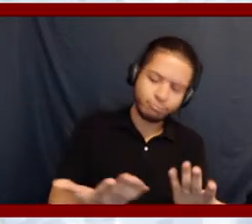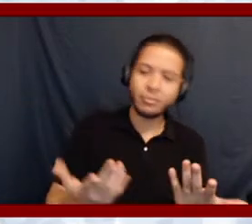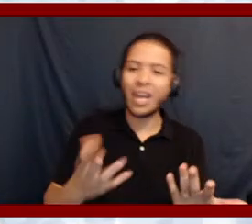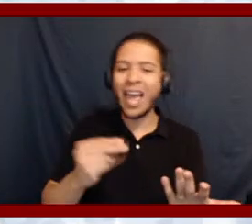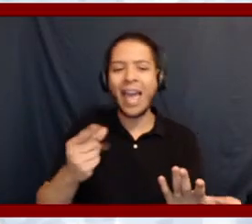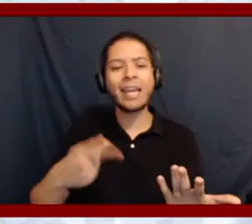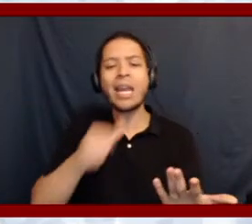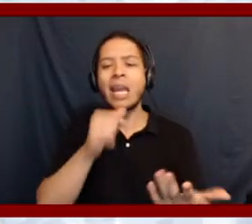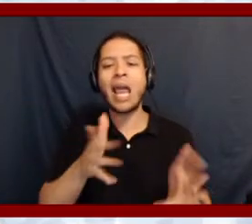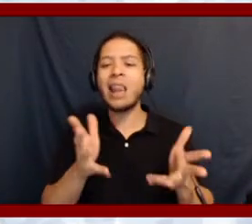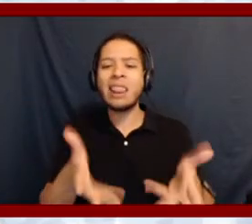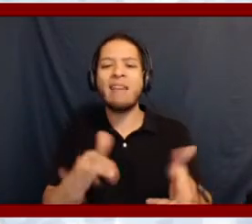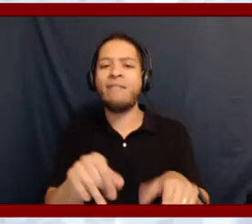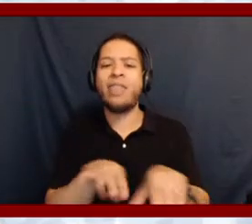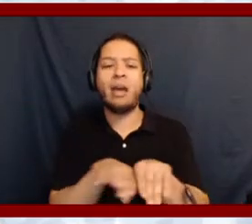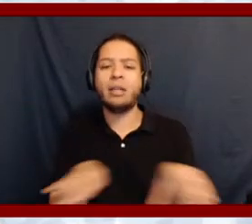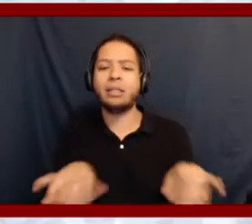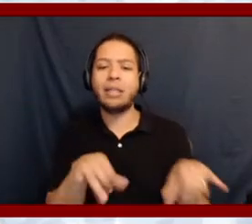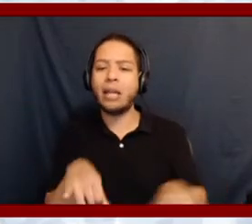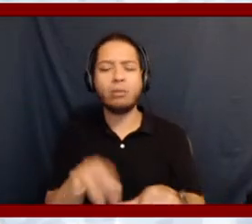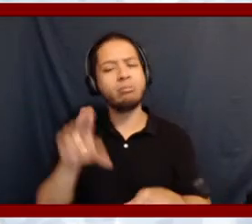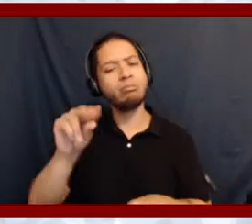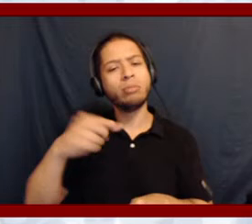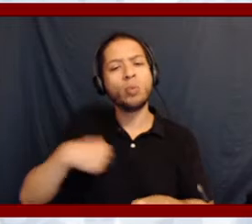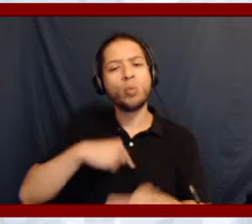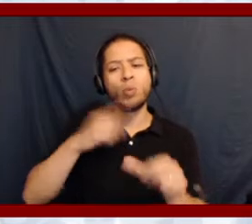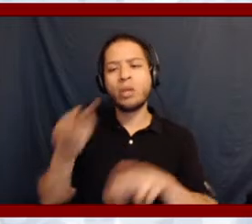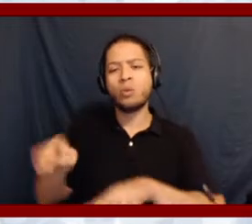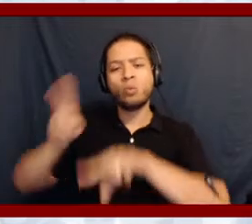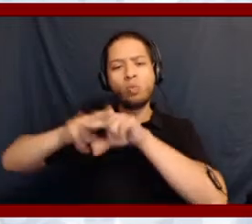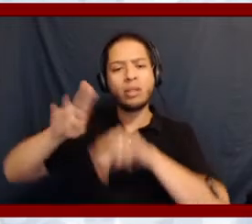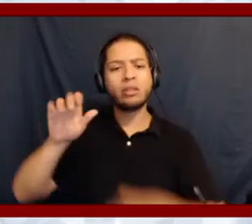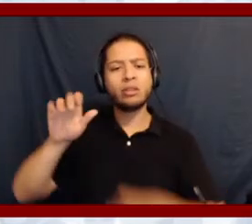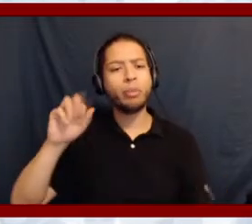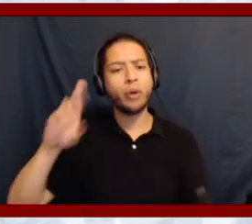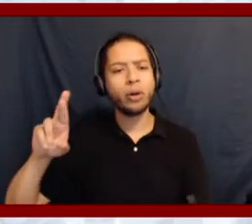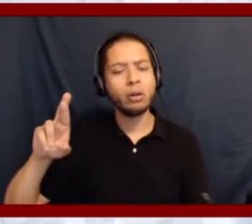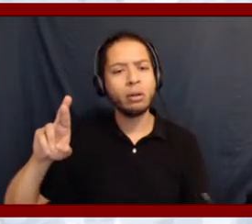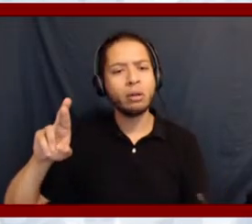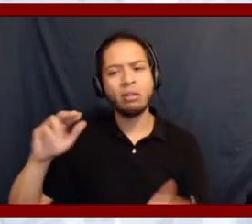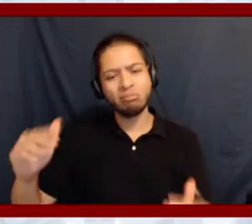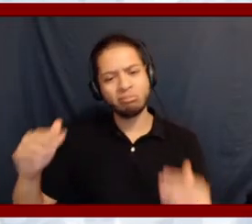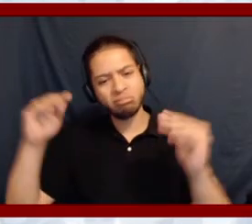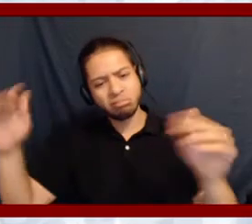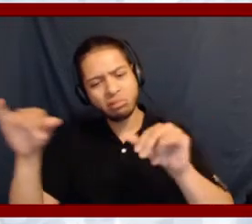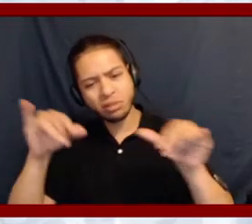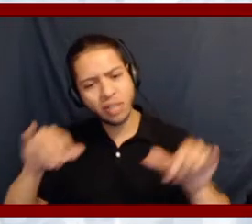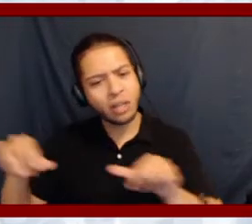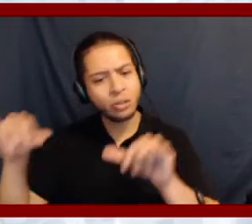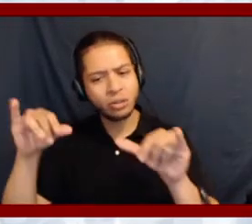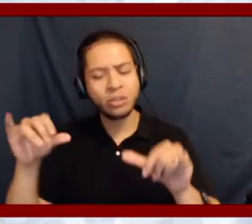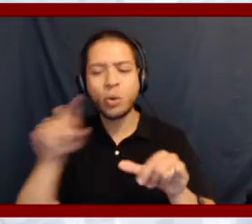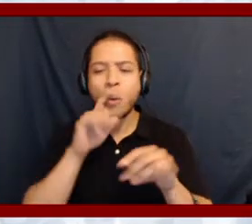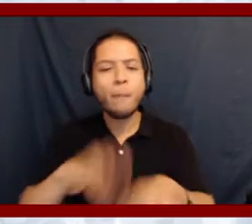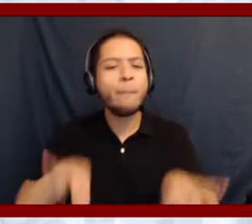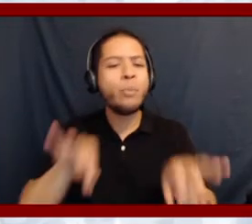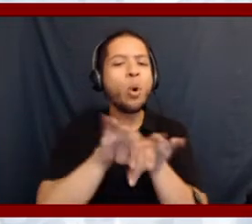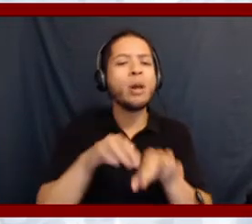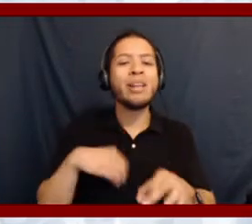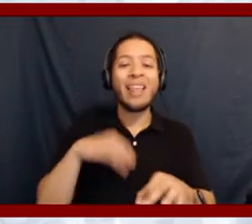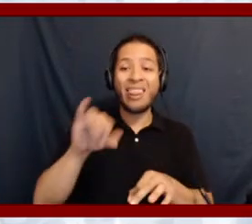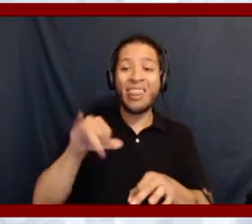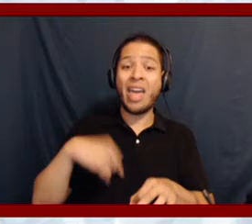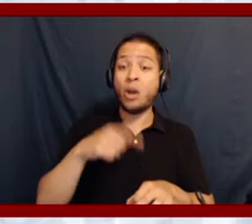is something that is amazing. And so we have to understand not only the output from HBCUs, but the